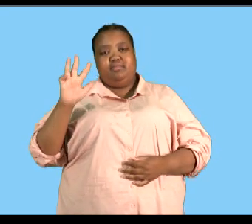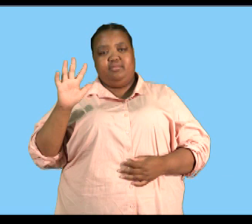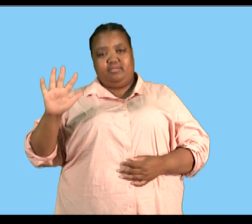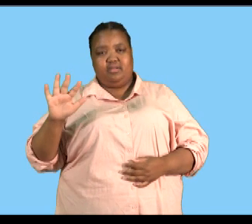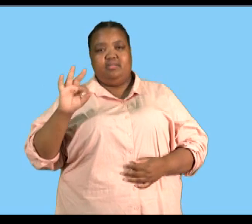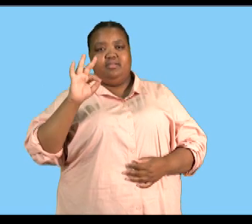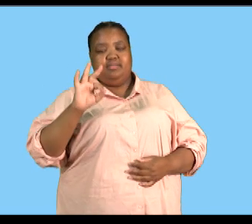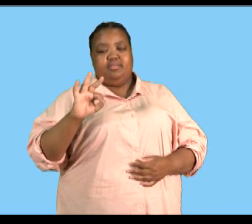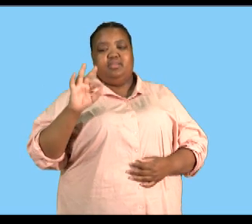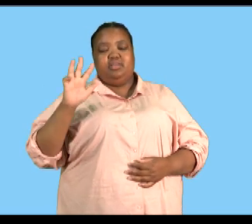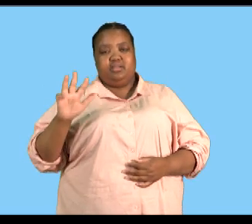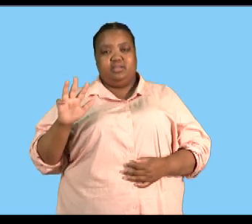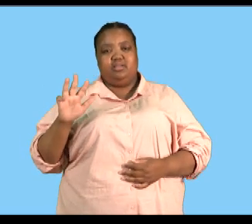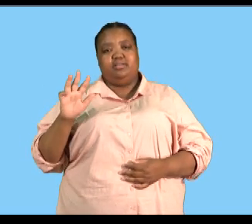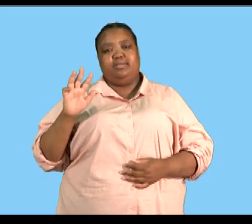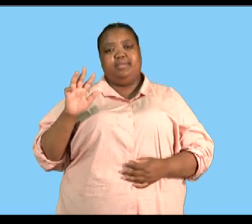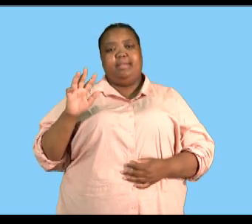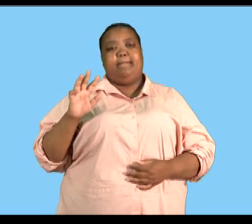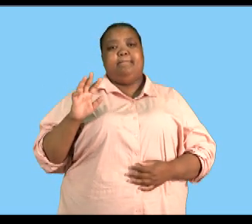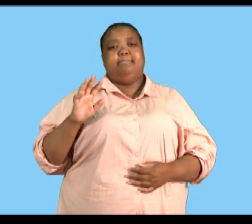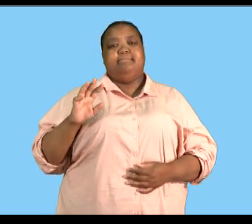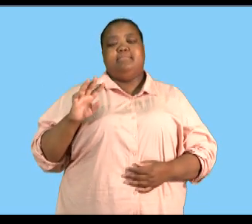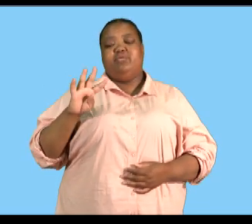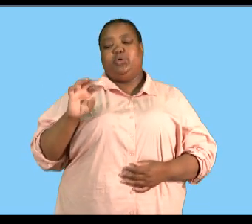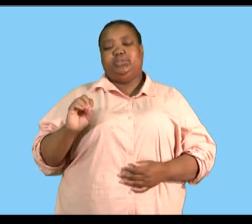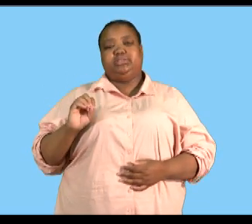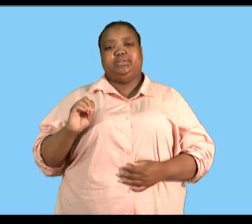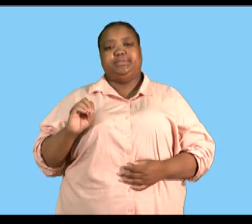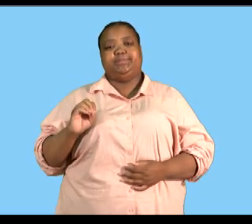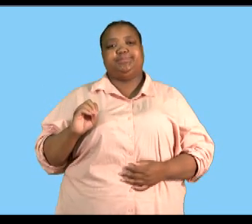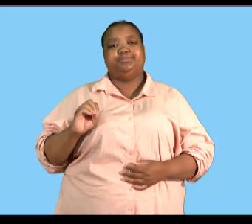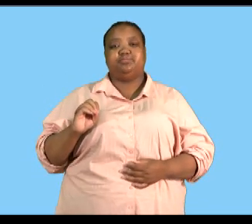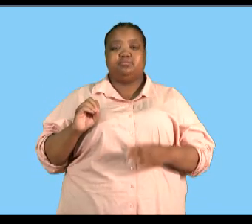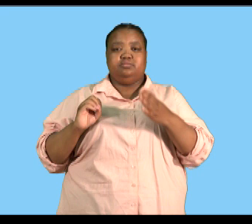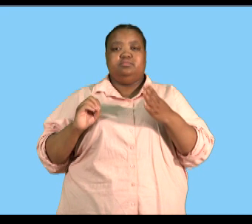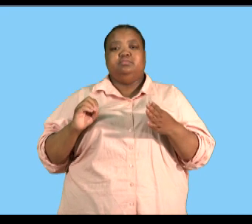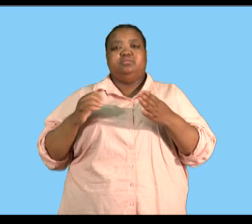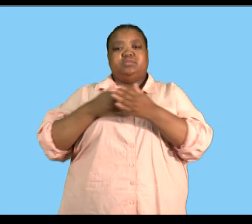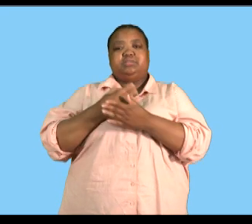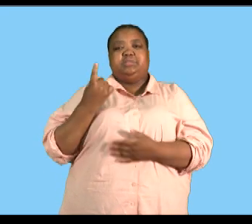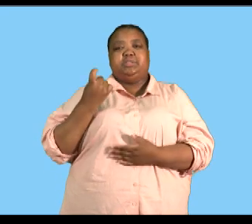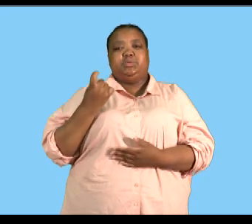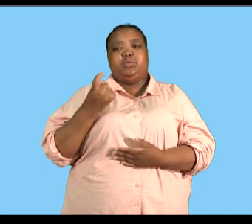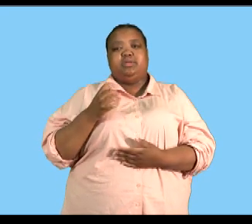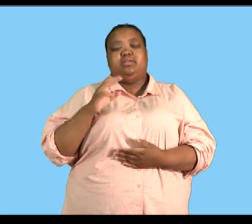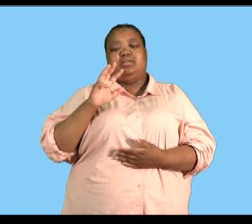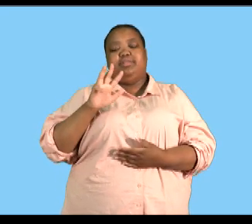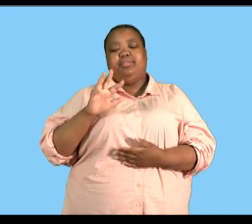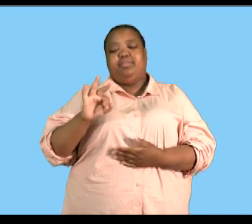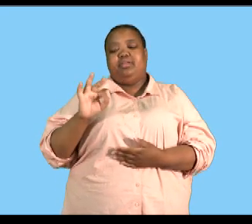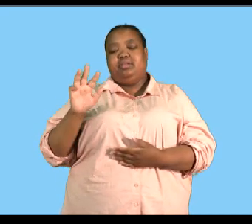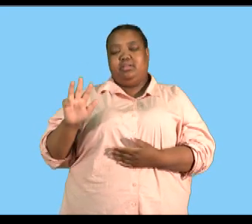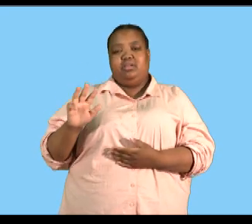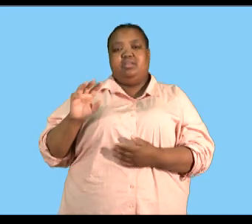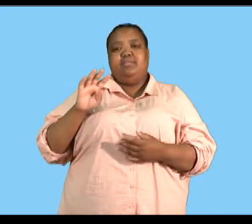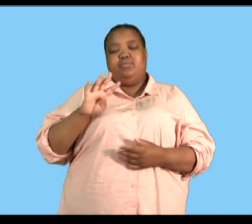43, 38, 39, this side we have 40, and this side we have missed 1, of which